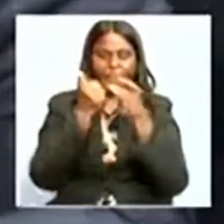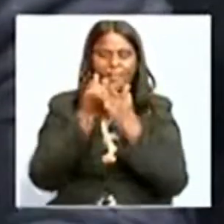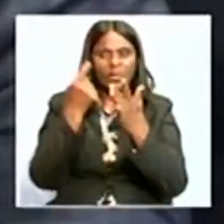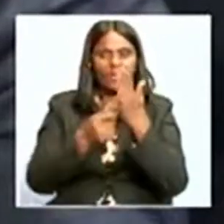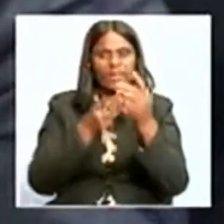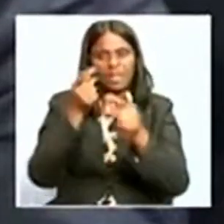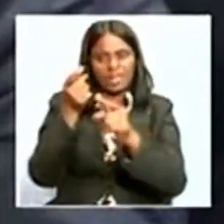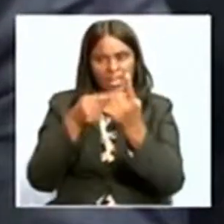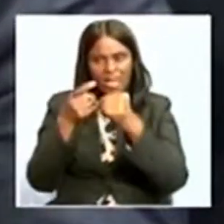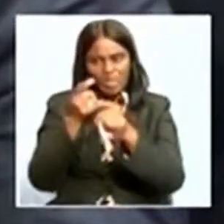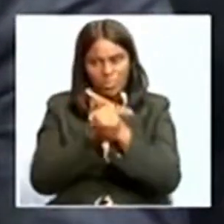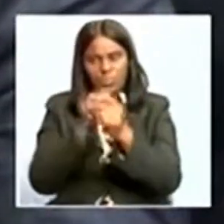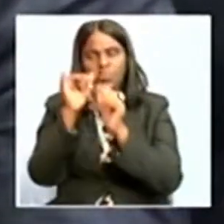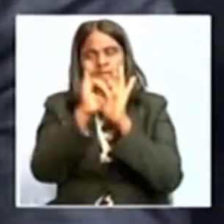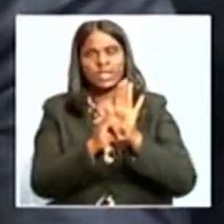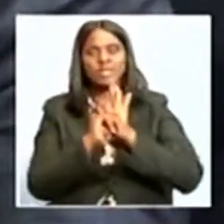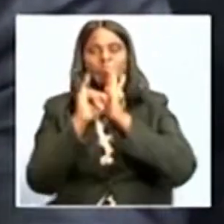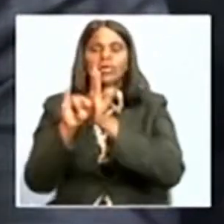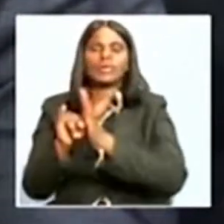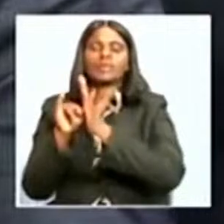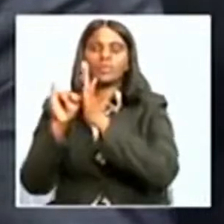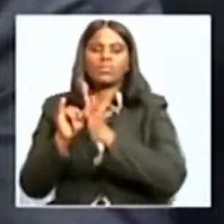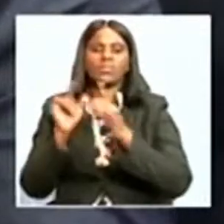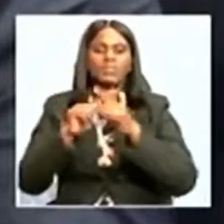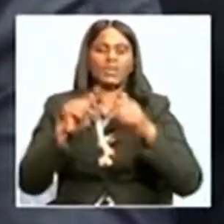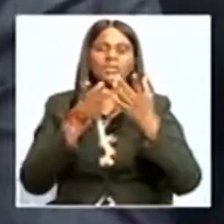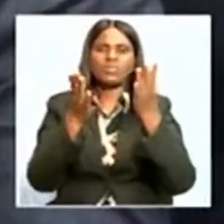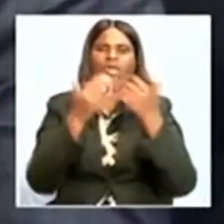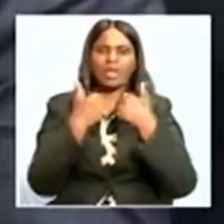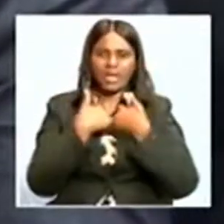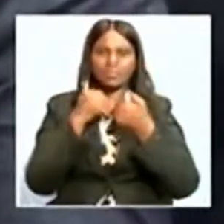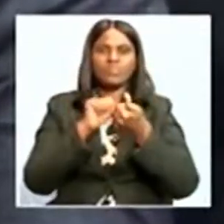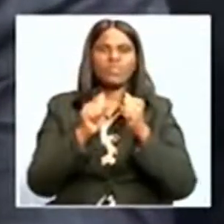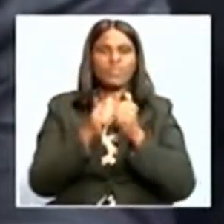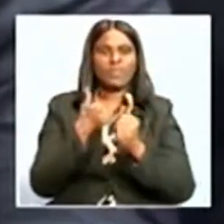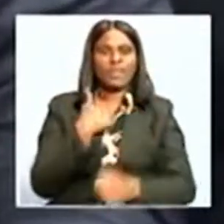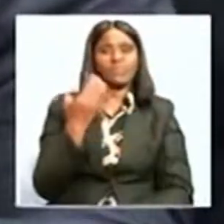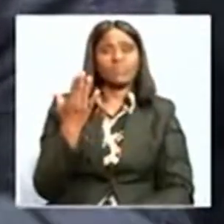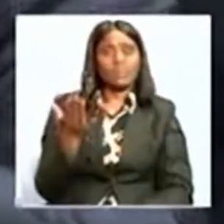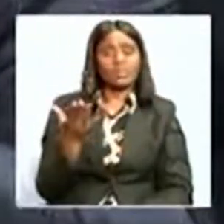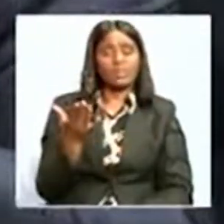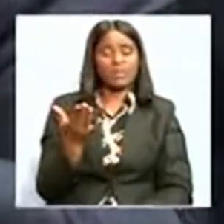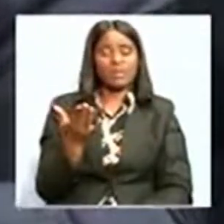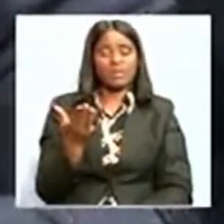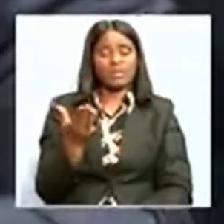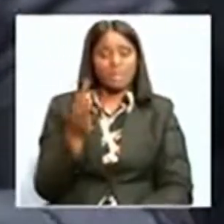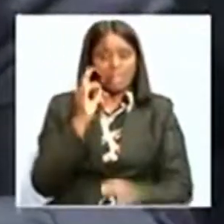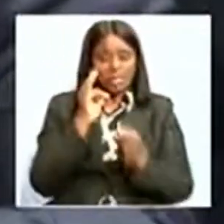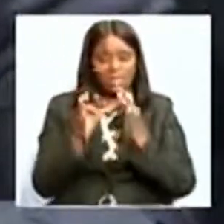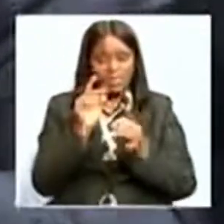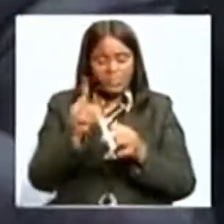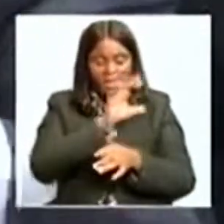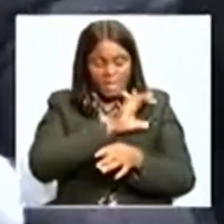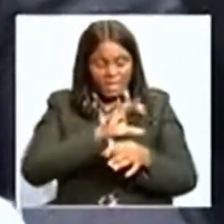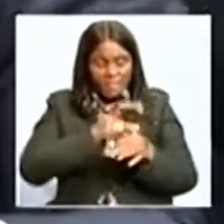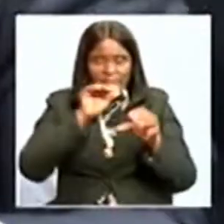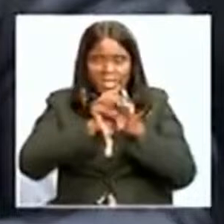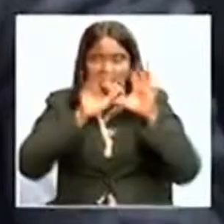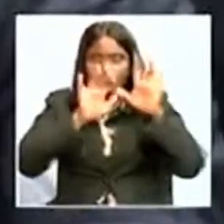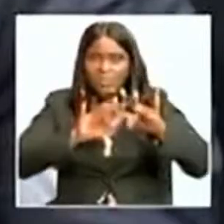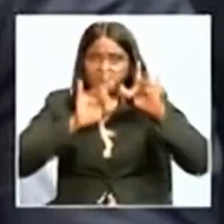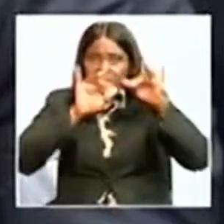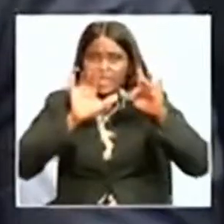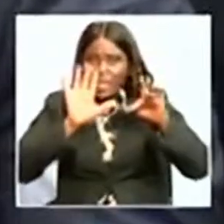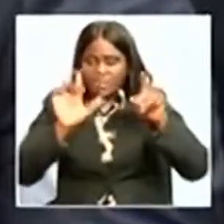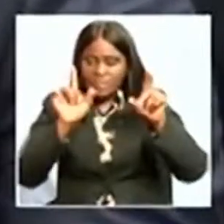through importation. But where I have a problem is, if a company is sitting in Australia